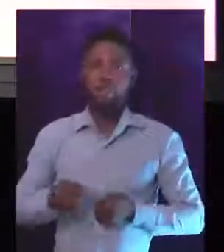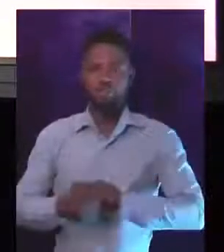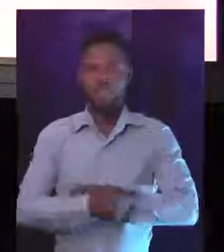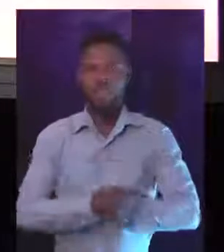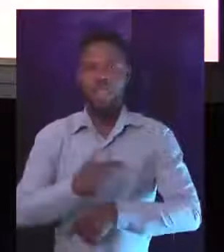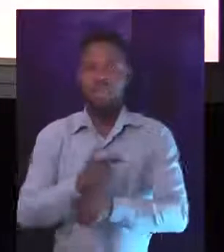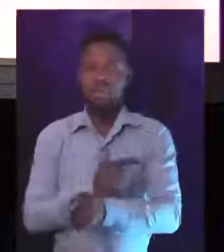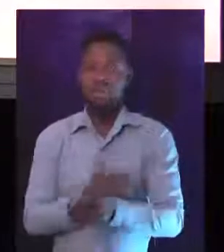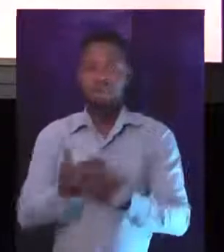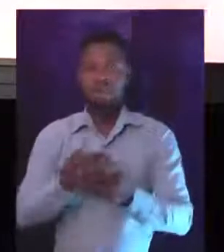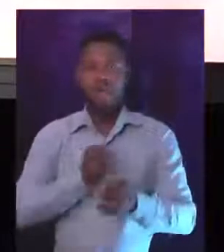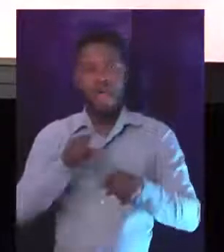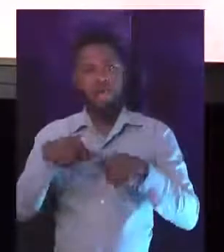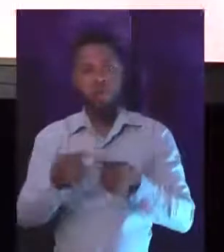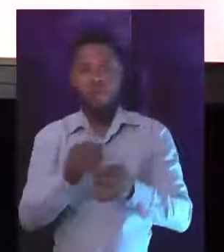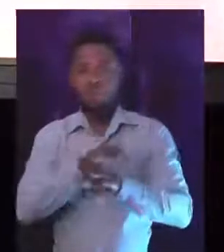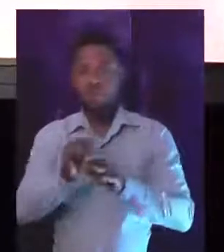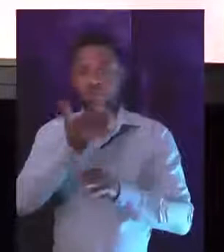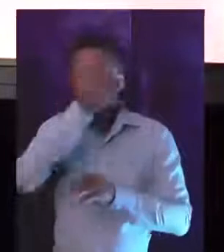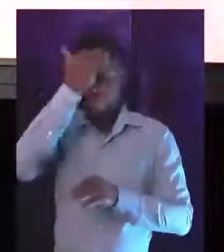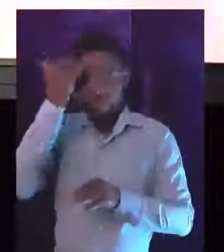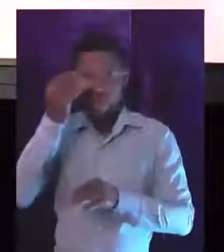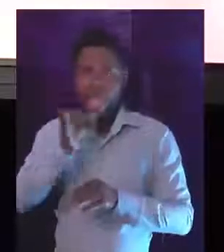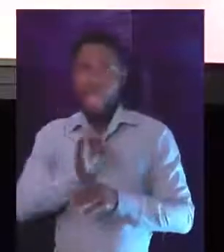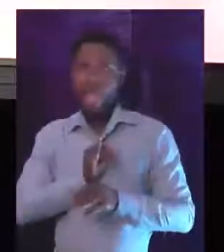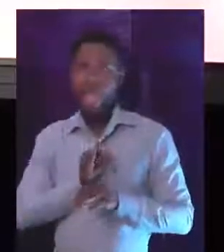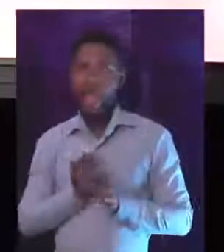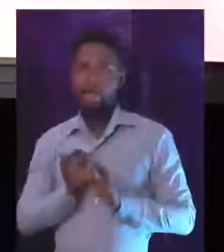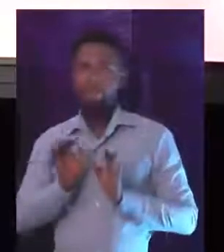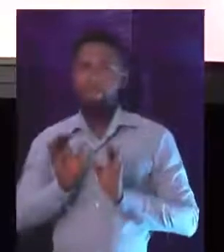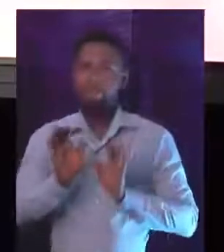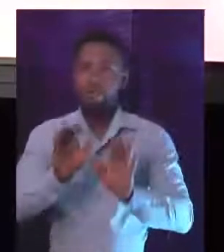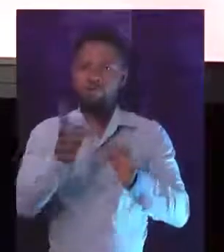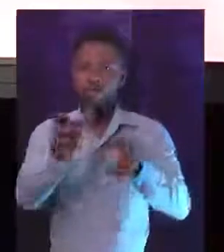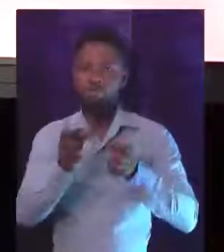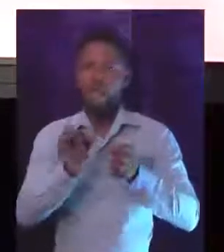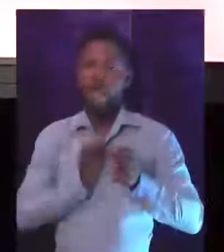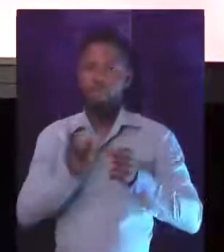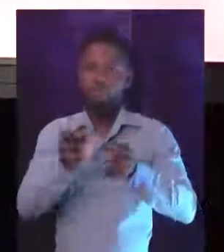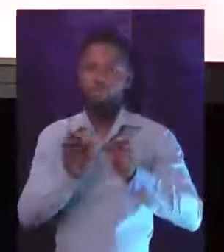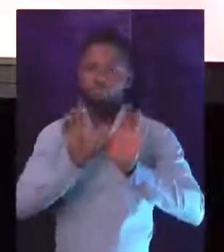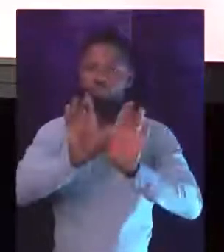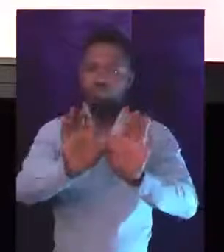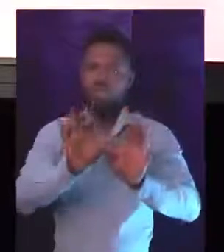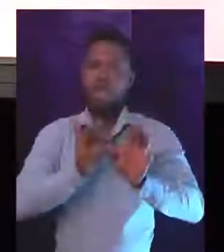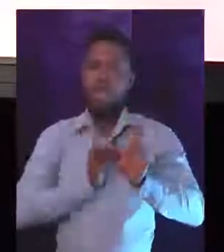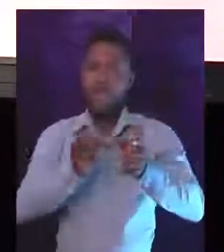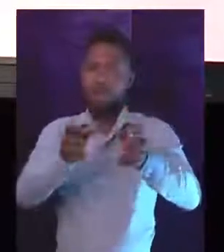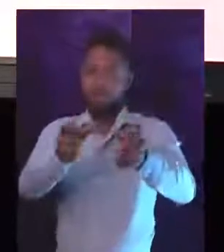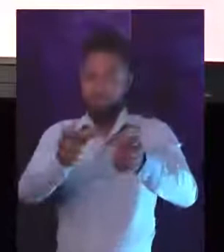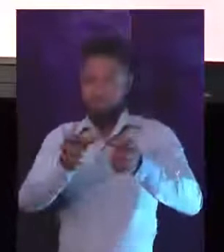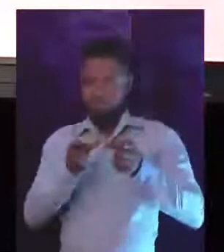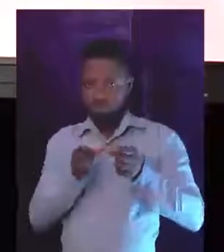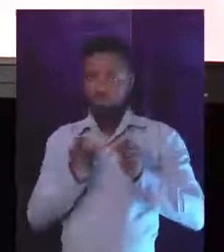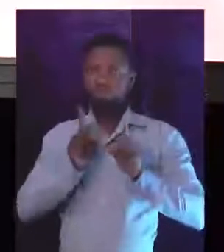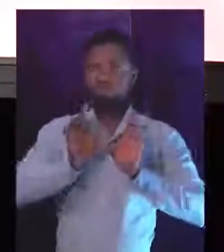enjoyed today's lesson. Before I go, don't forget, I pull, you push. I pull, you push.